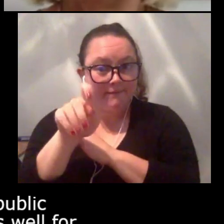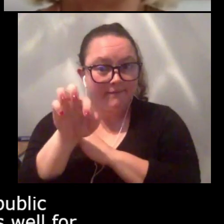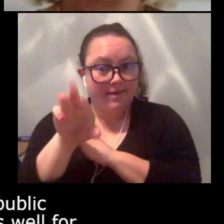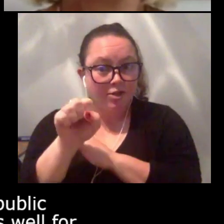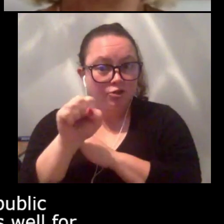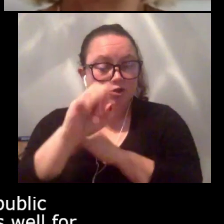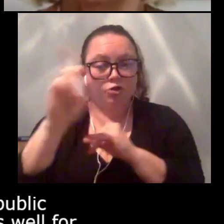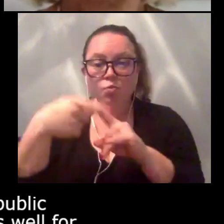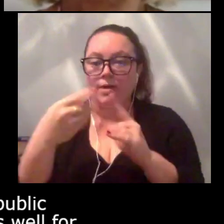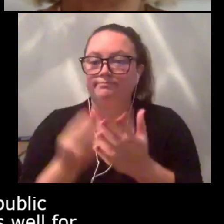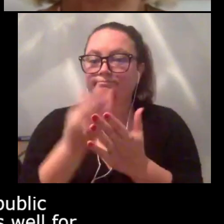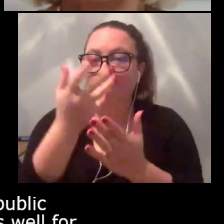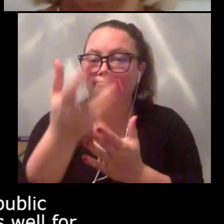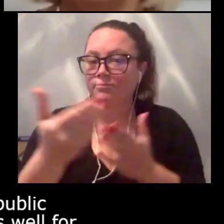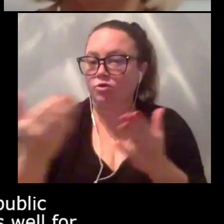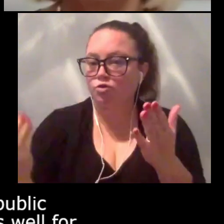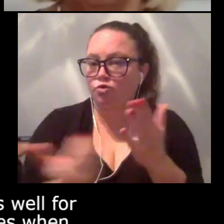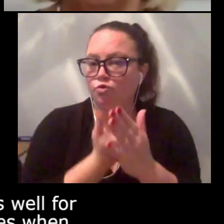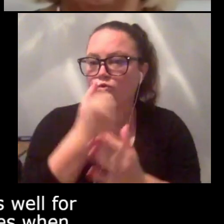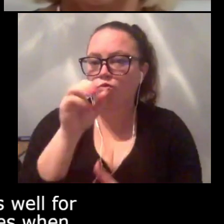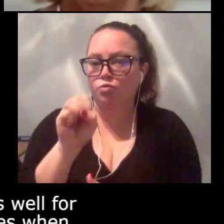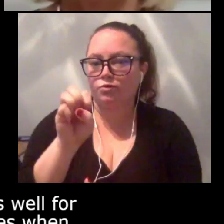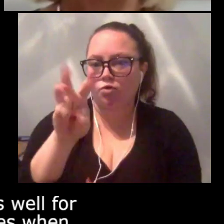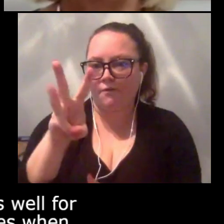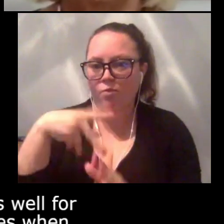software platforms, for example. And